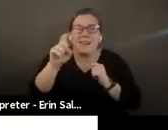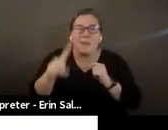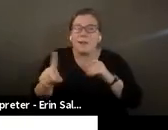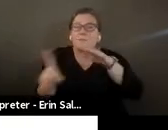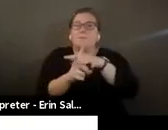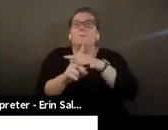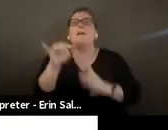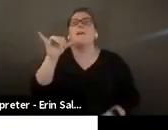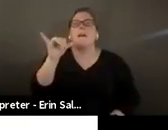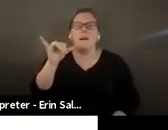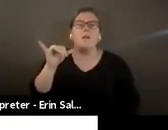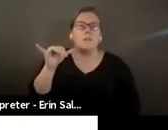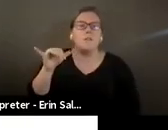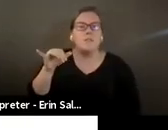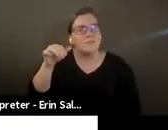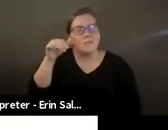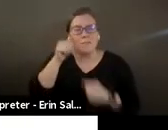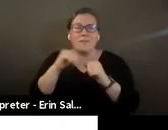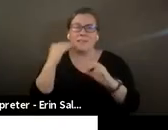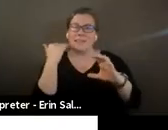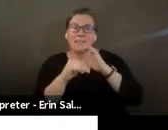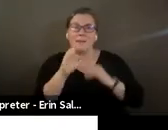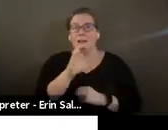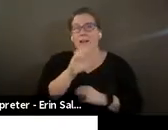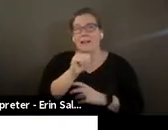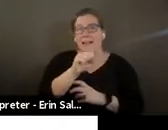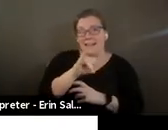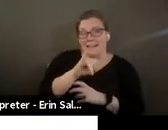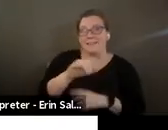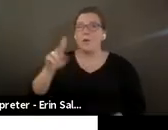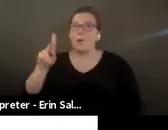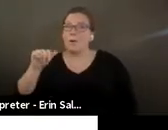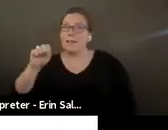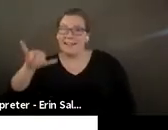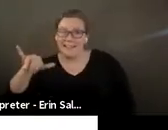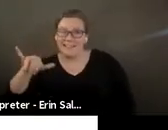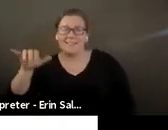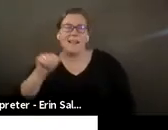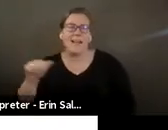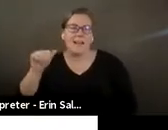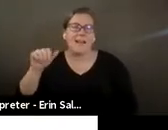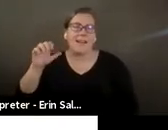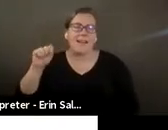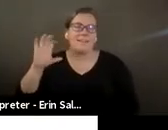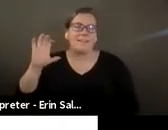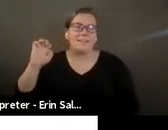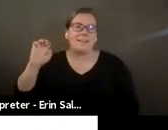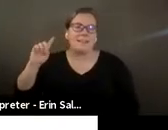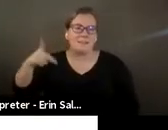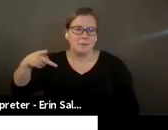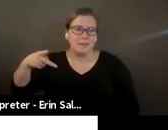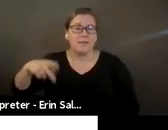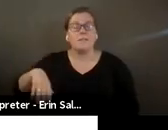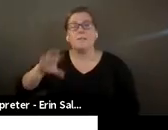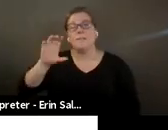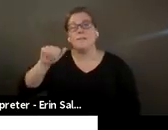free to reach out to Casey at SCEDP. And Casey